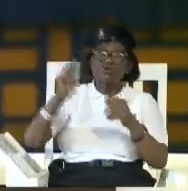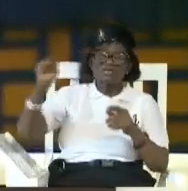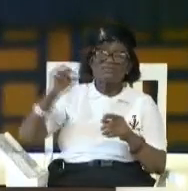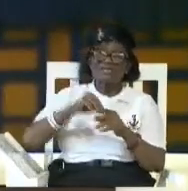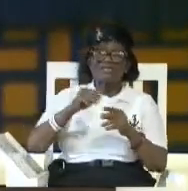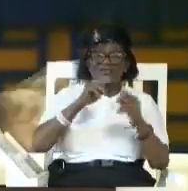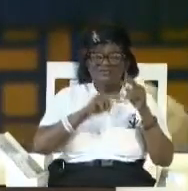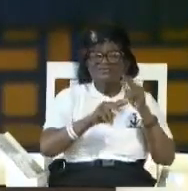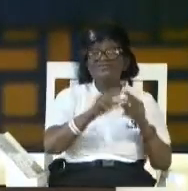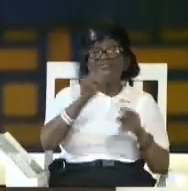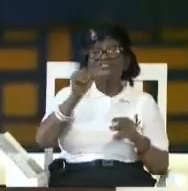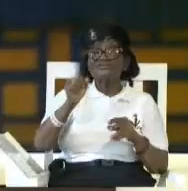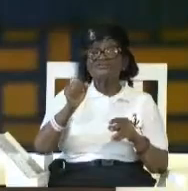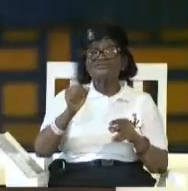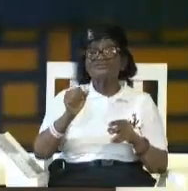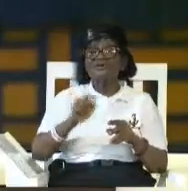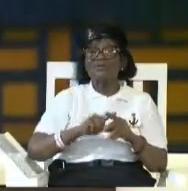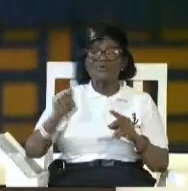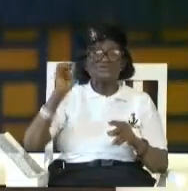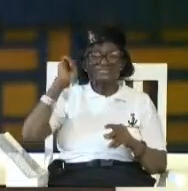Moses,